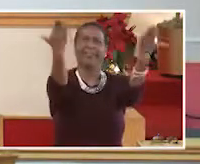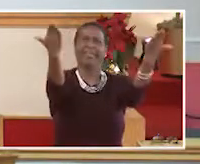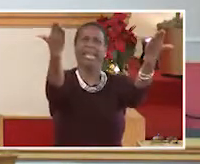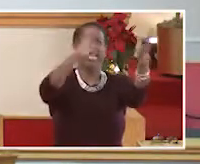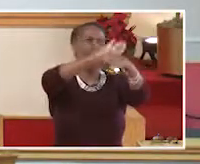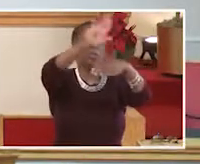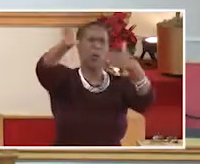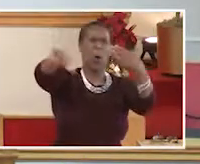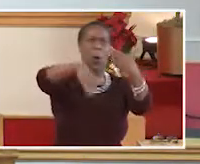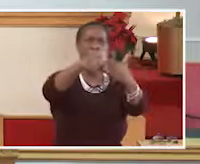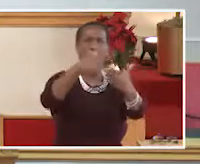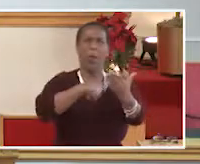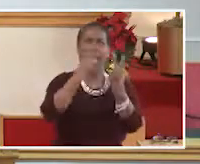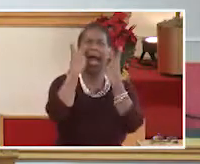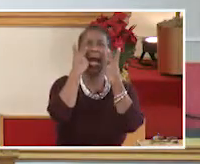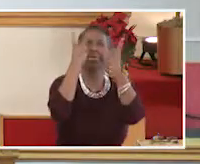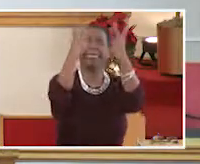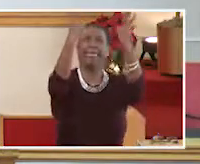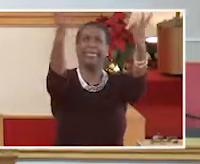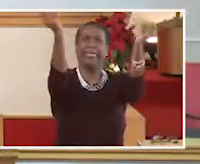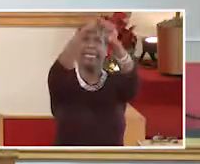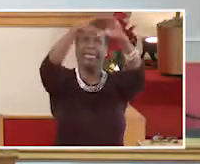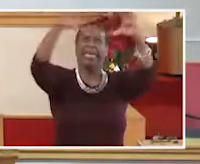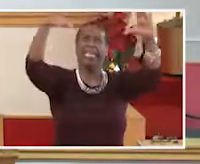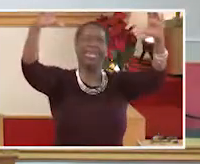all I see.